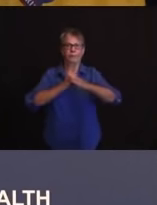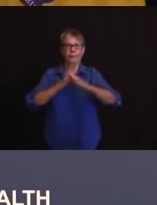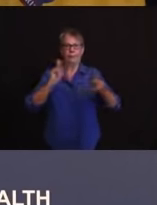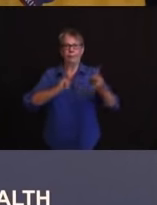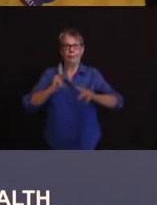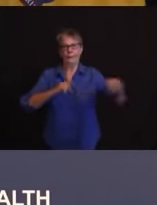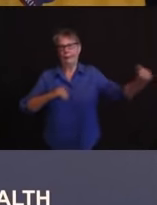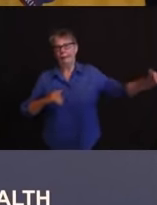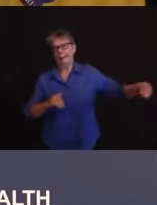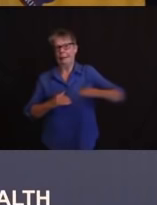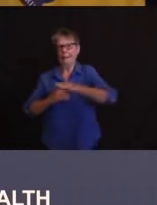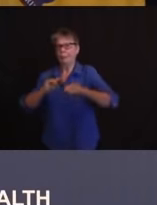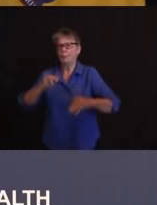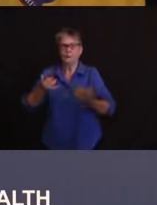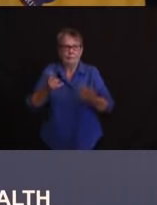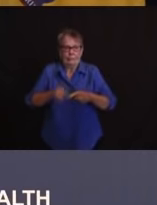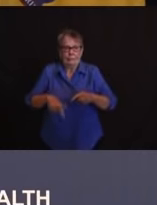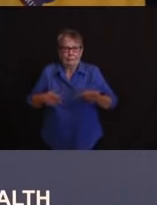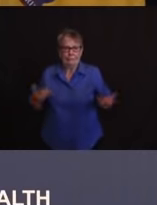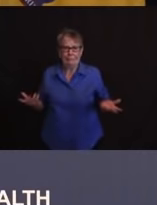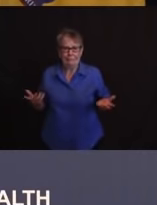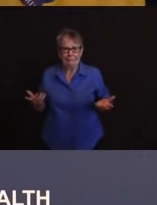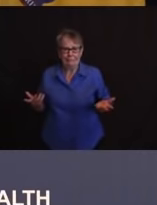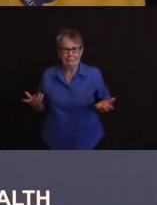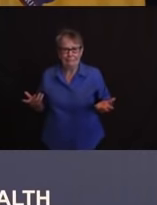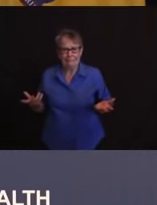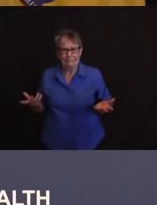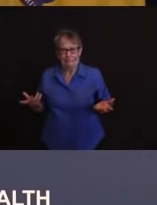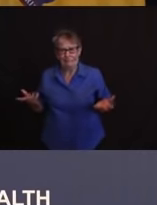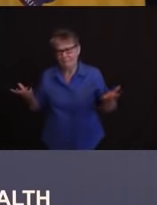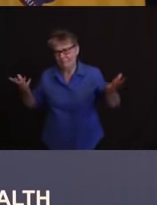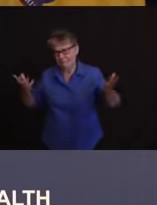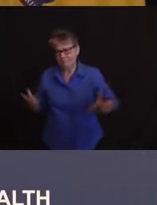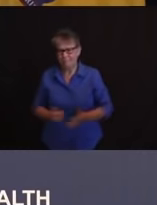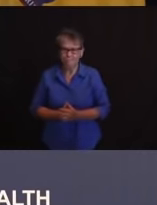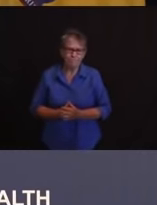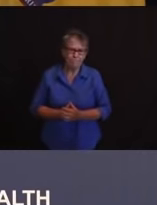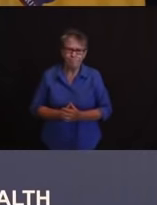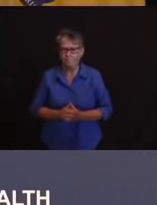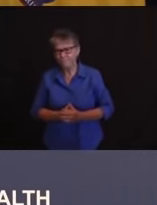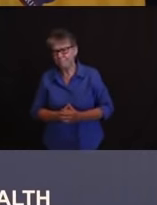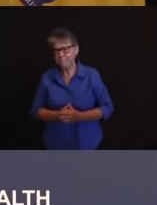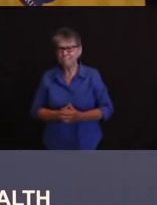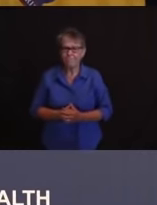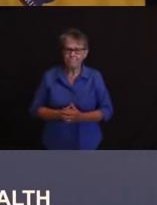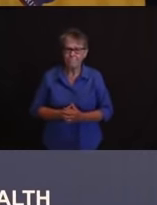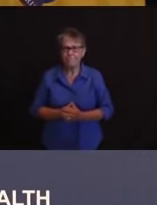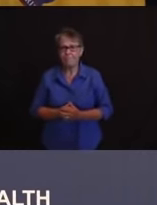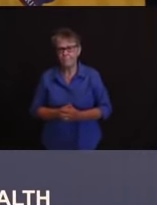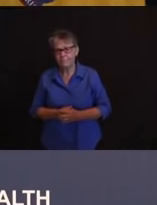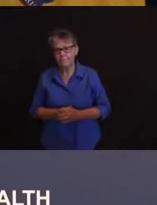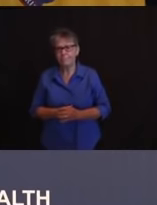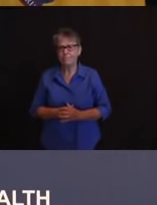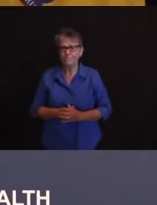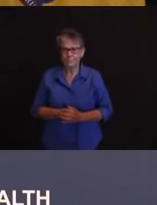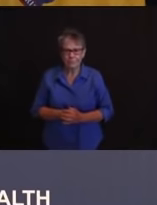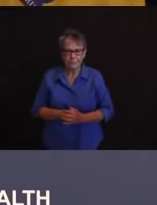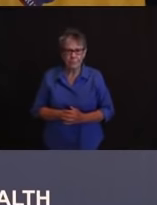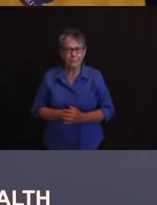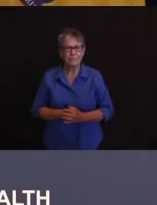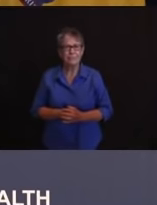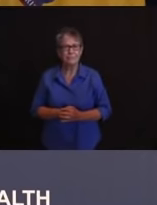it has allowed us, I don't say with any joy, but the evidence is